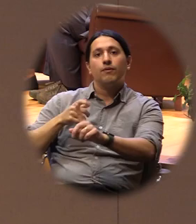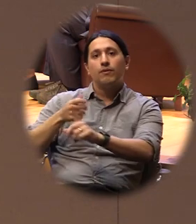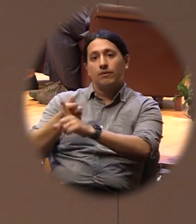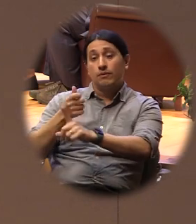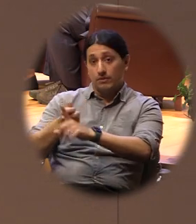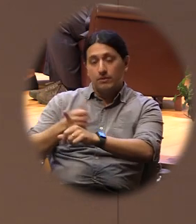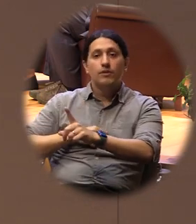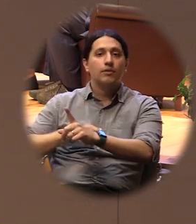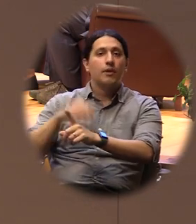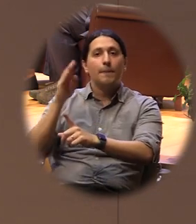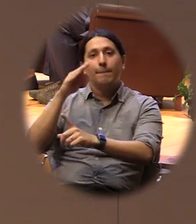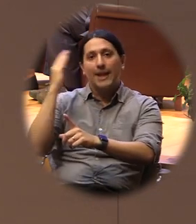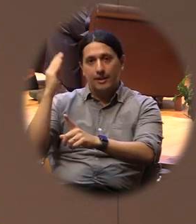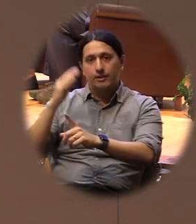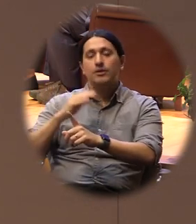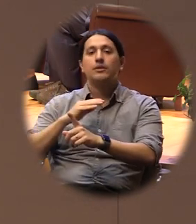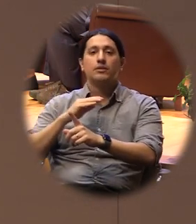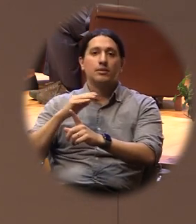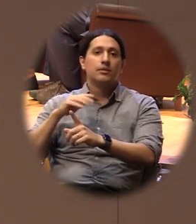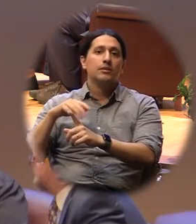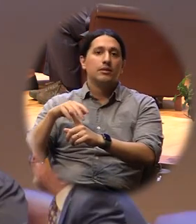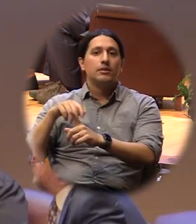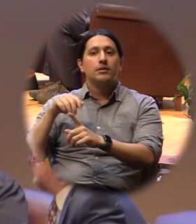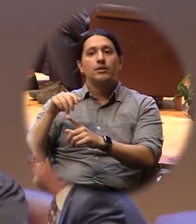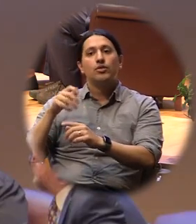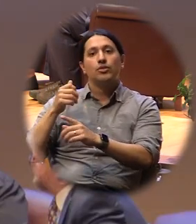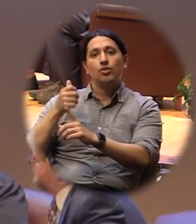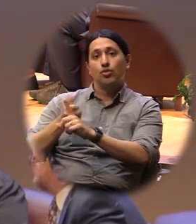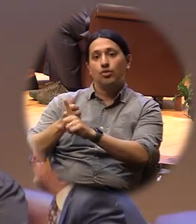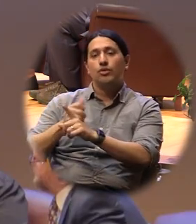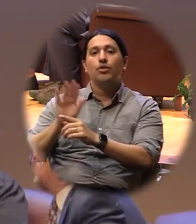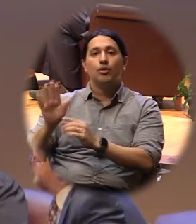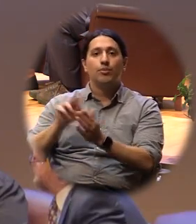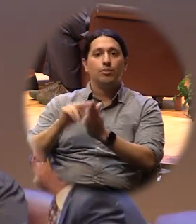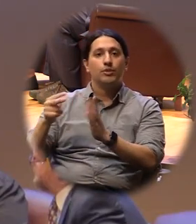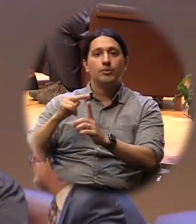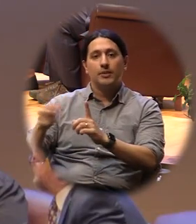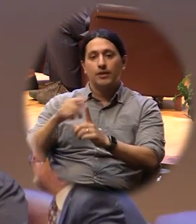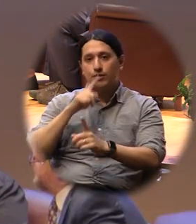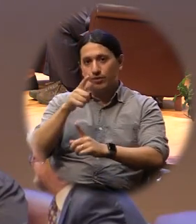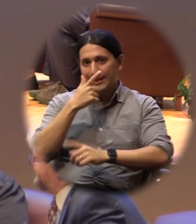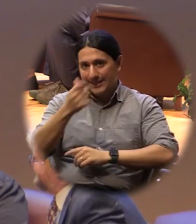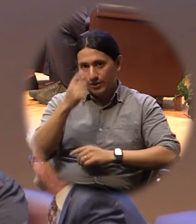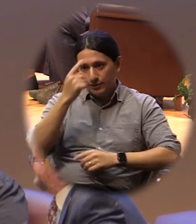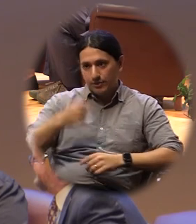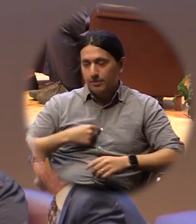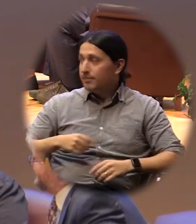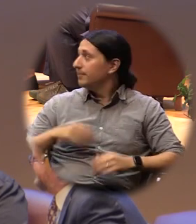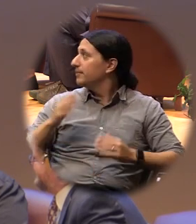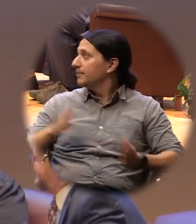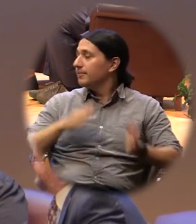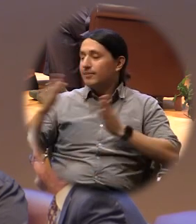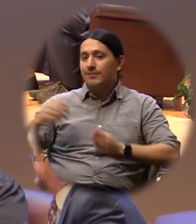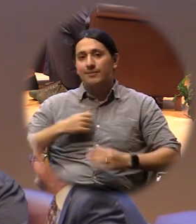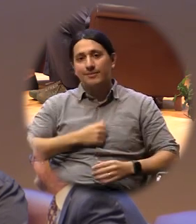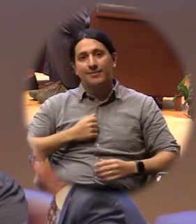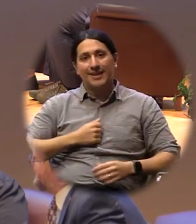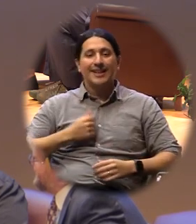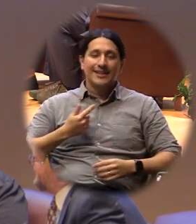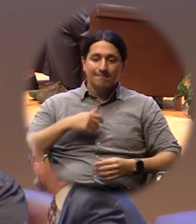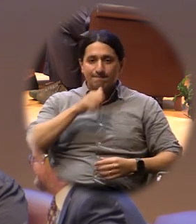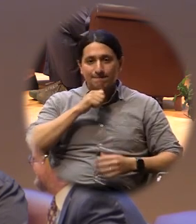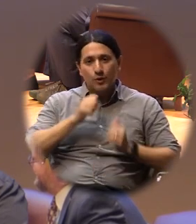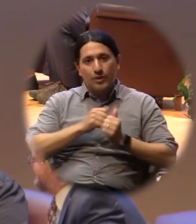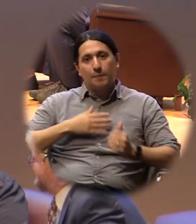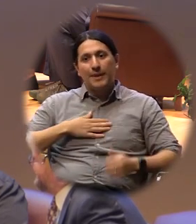really important for me. And I'm afraid I'm dealing with my elderly memory issues, and I'm